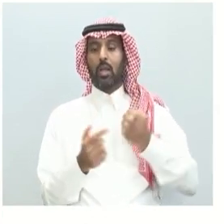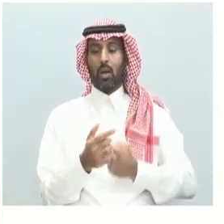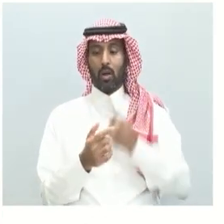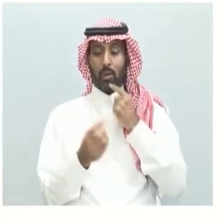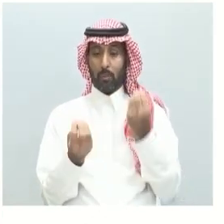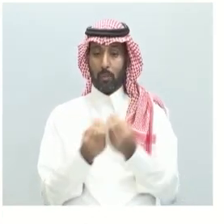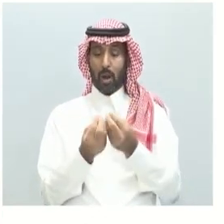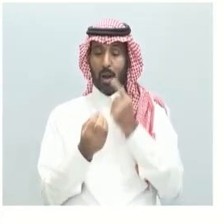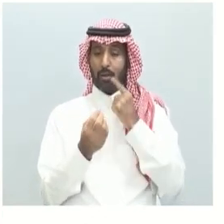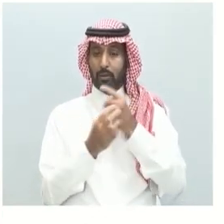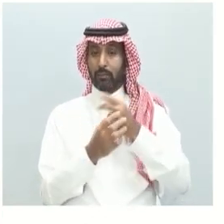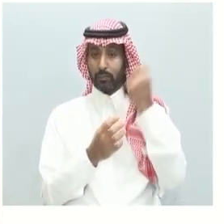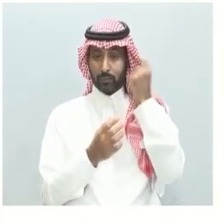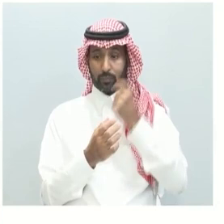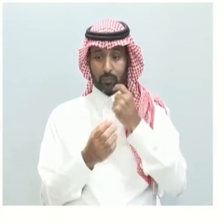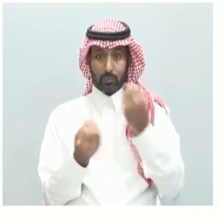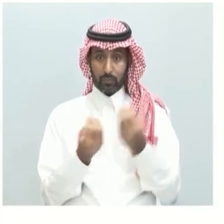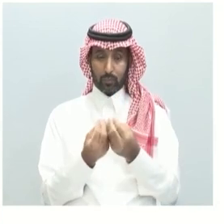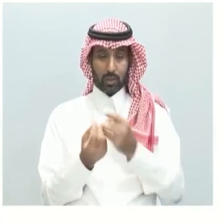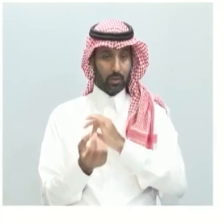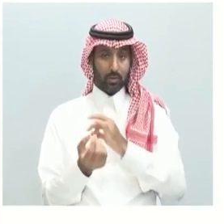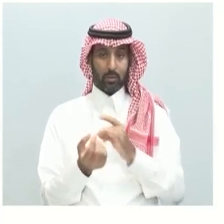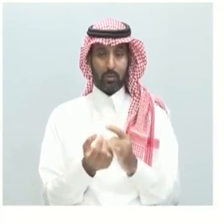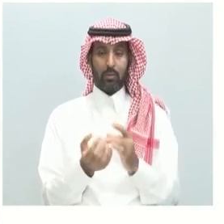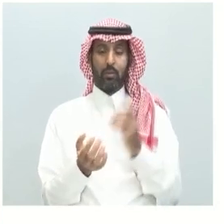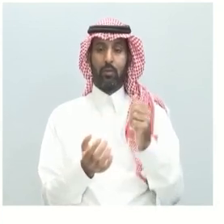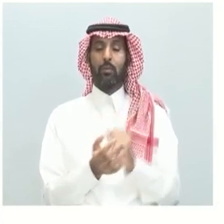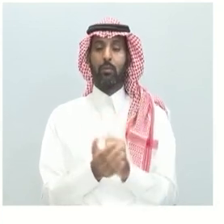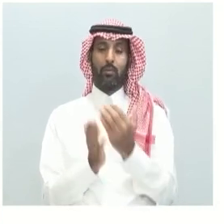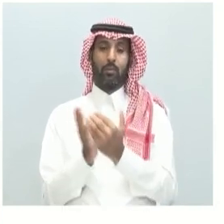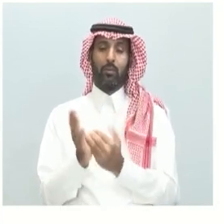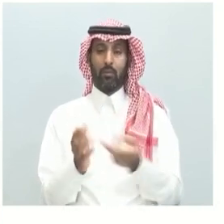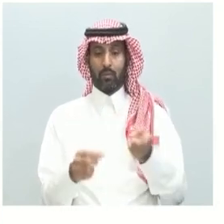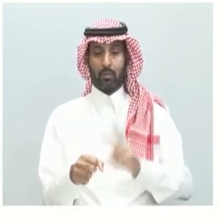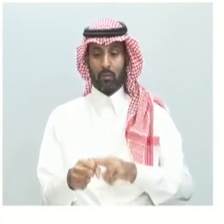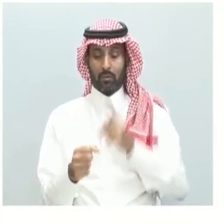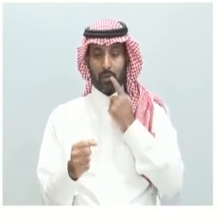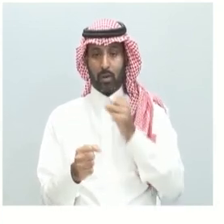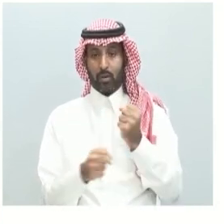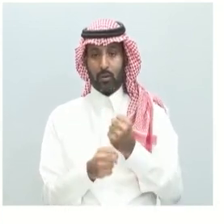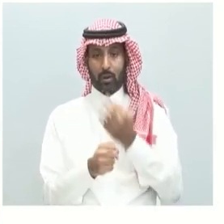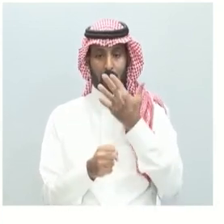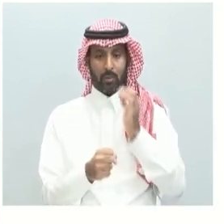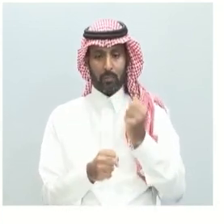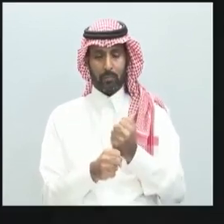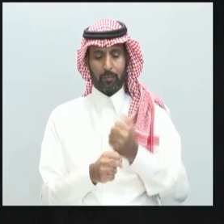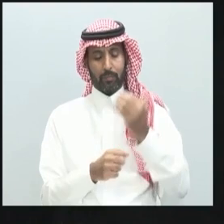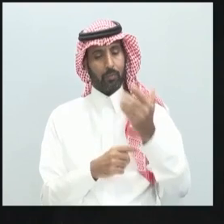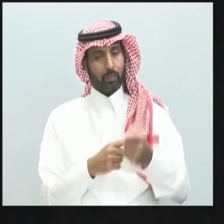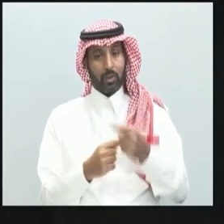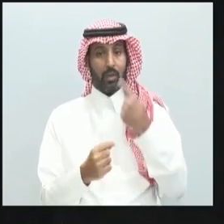the United Arab Emirates? This is, of course, a question form. So again, we use the simple present tense